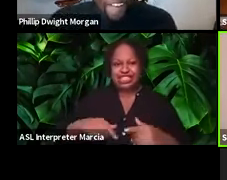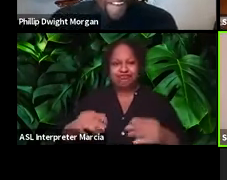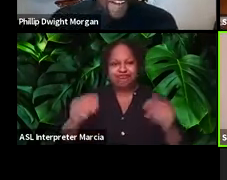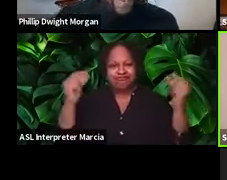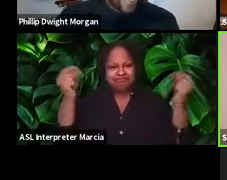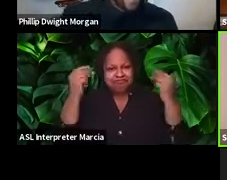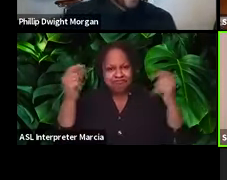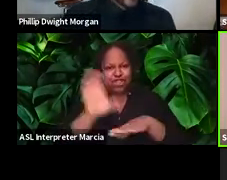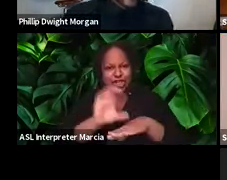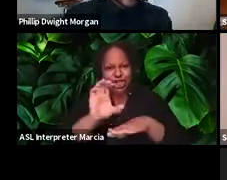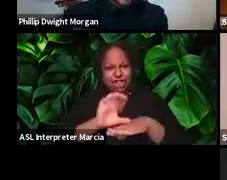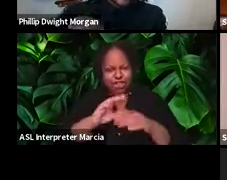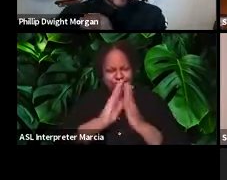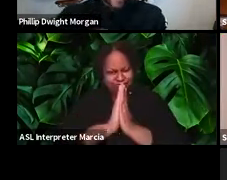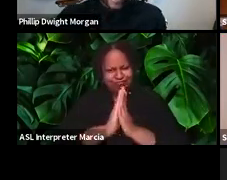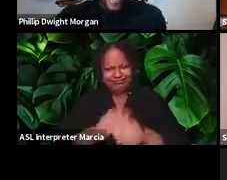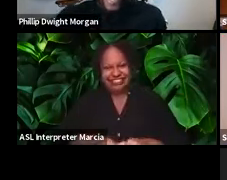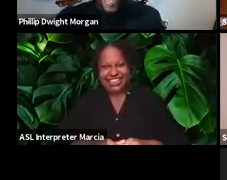churching.